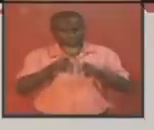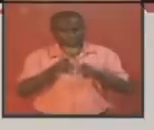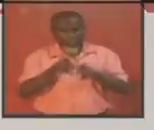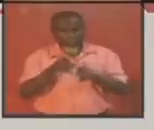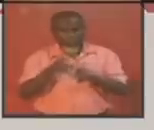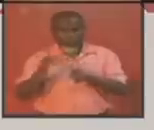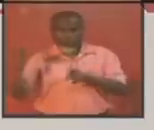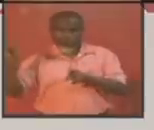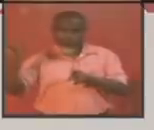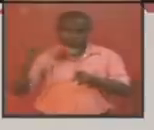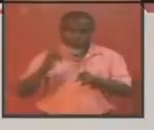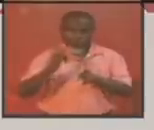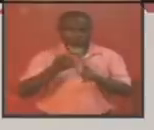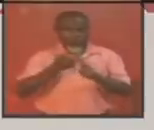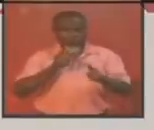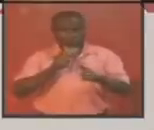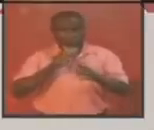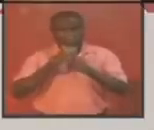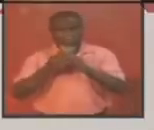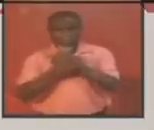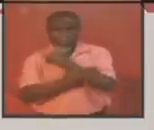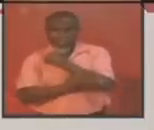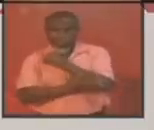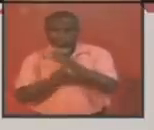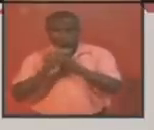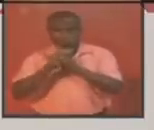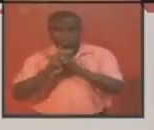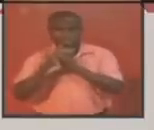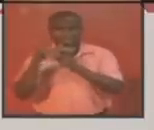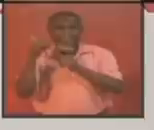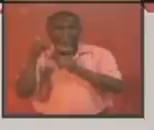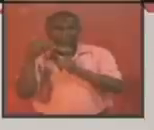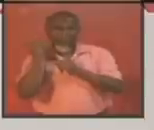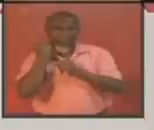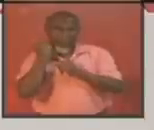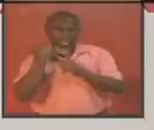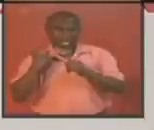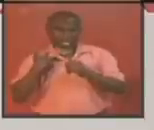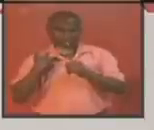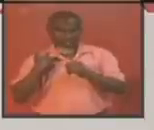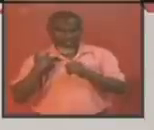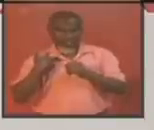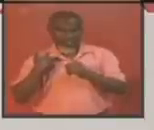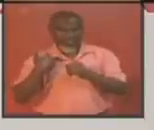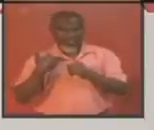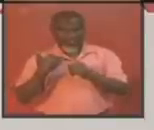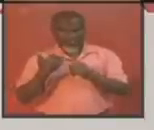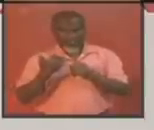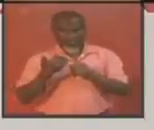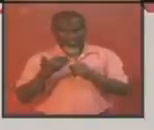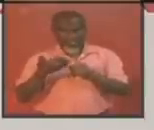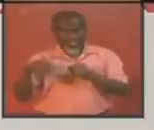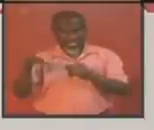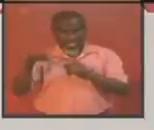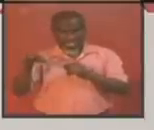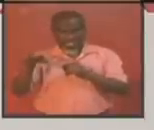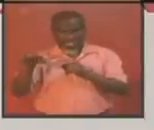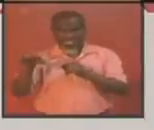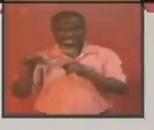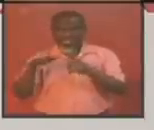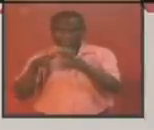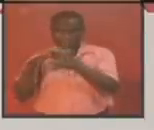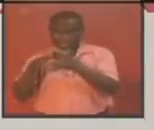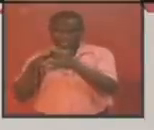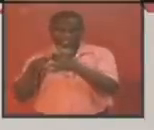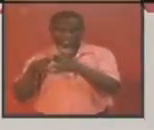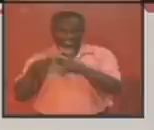Trinidad. We have noted that yellow fever is present in our neighboring countries of the Americas, so there is presence in the